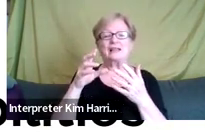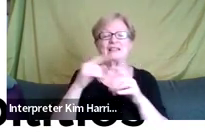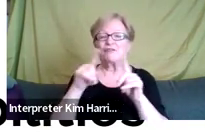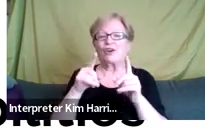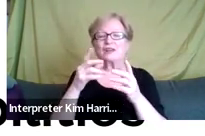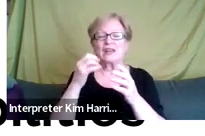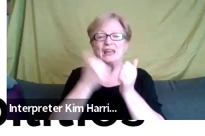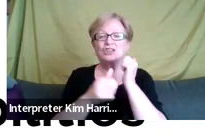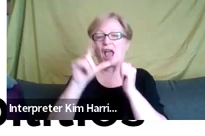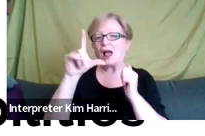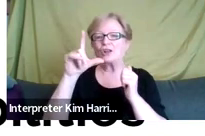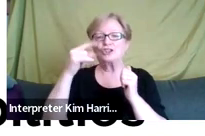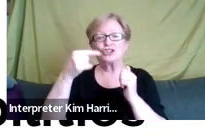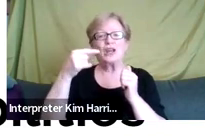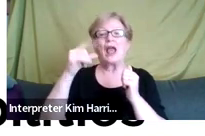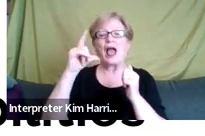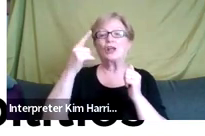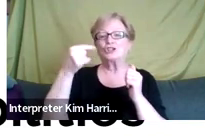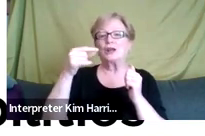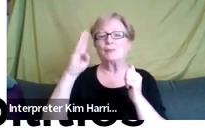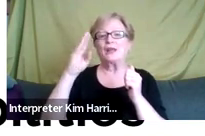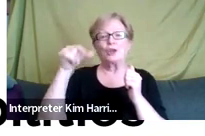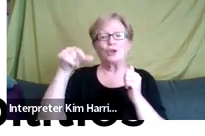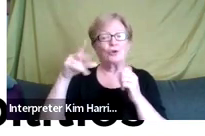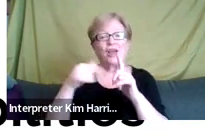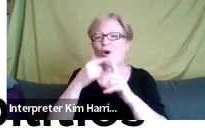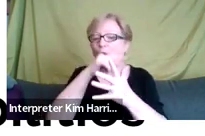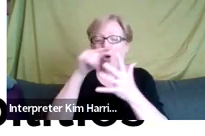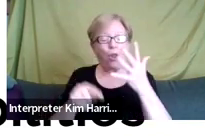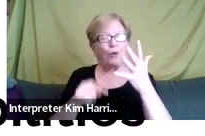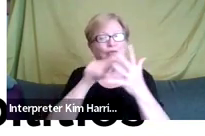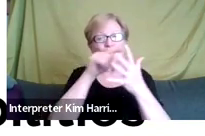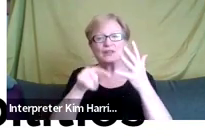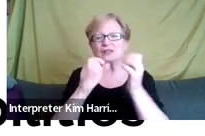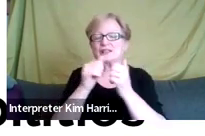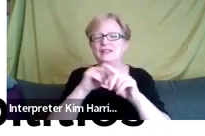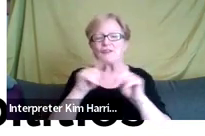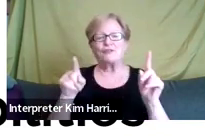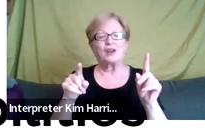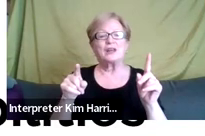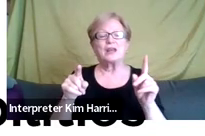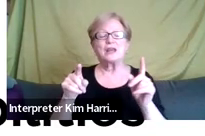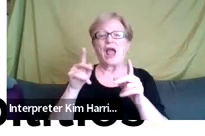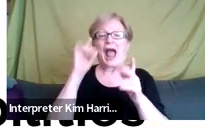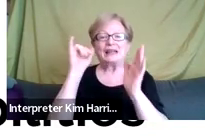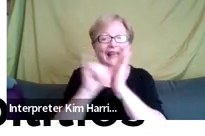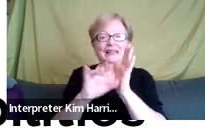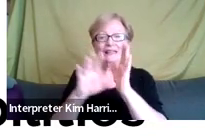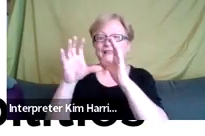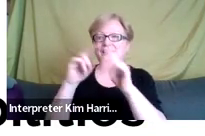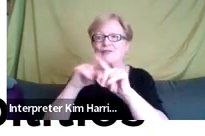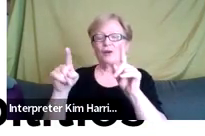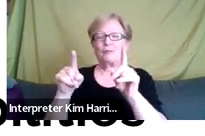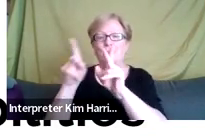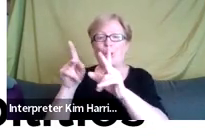LGBTQ, you know, we upheld other marginalized identities, then,